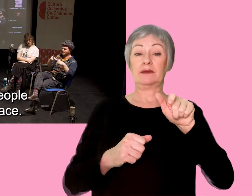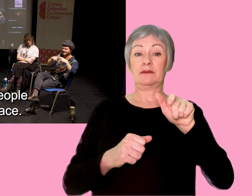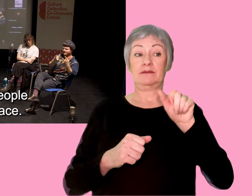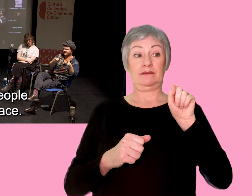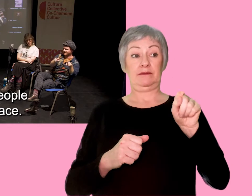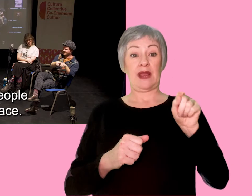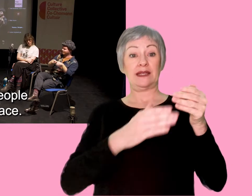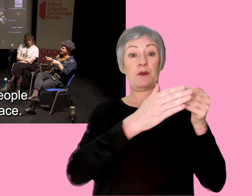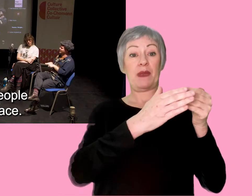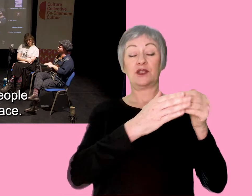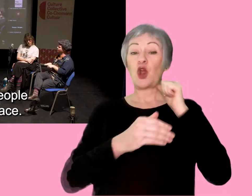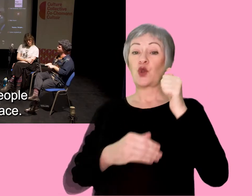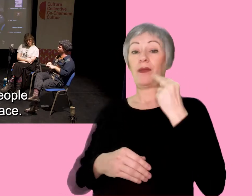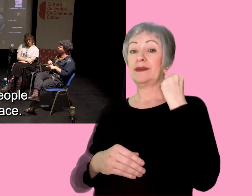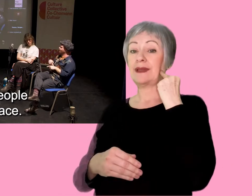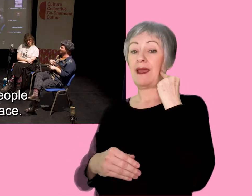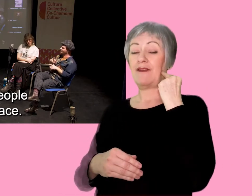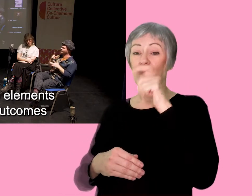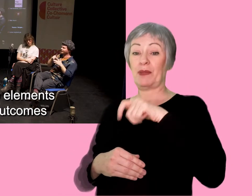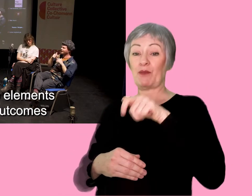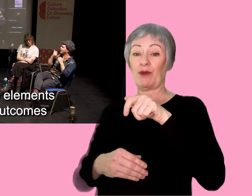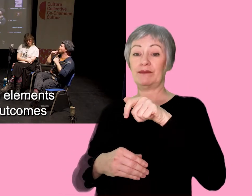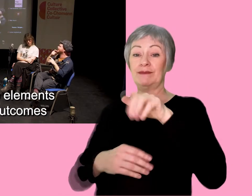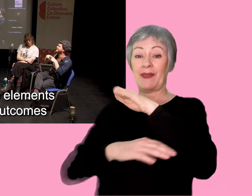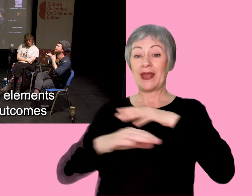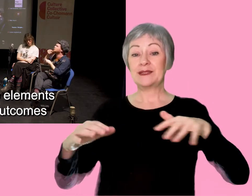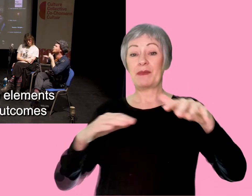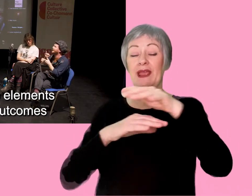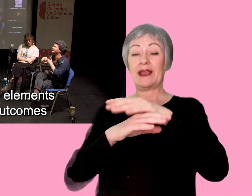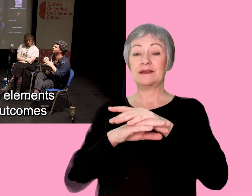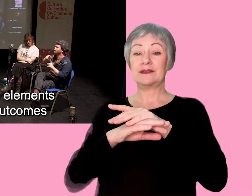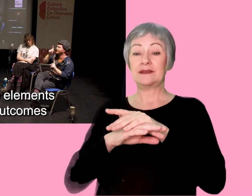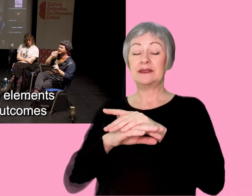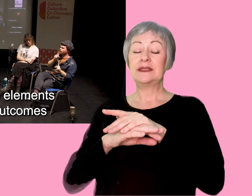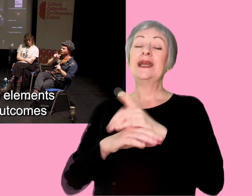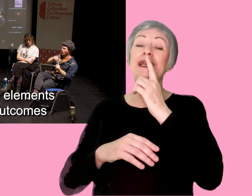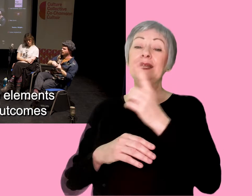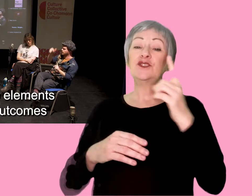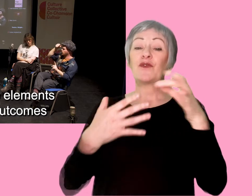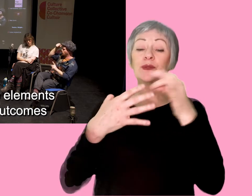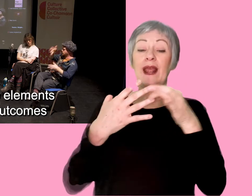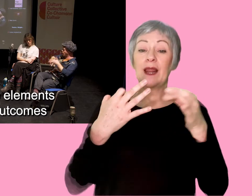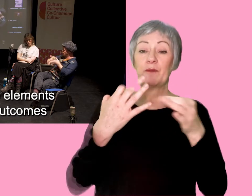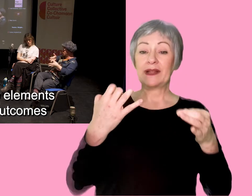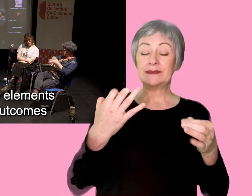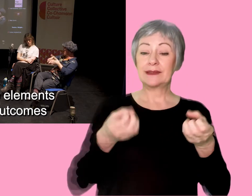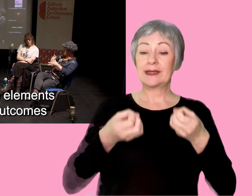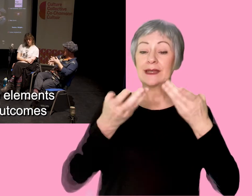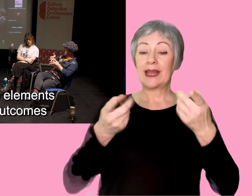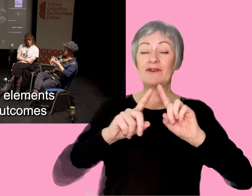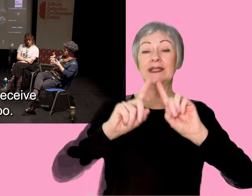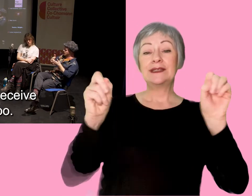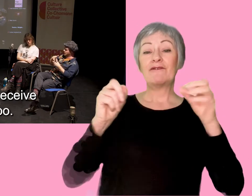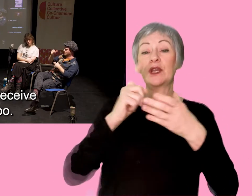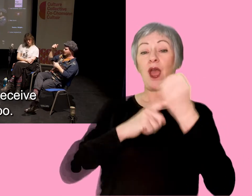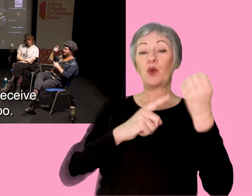barrier and not the deaf people that are in that space. So I think each of those elements can give us different